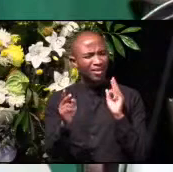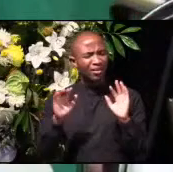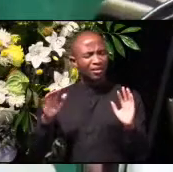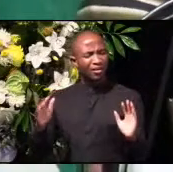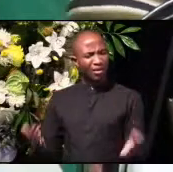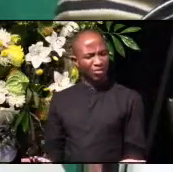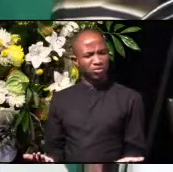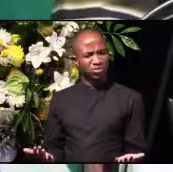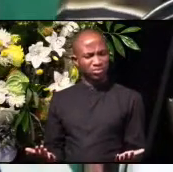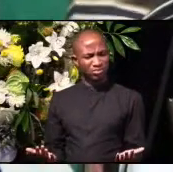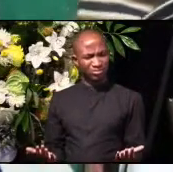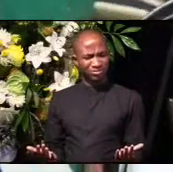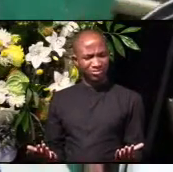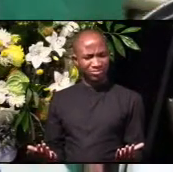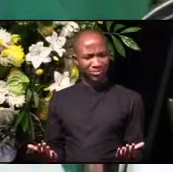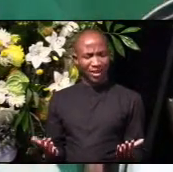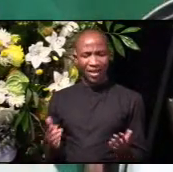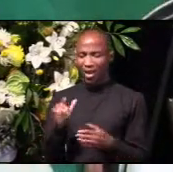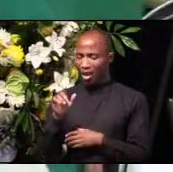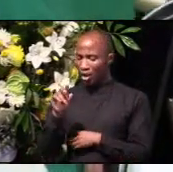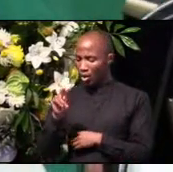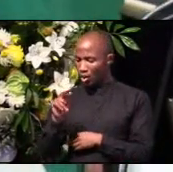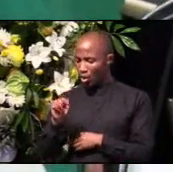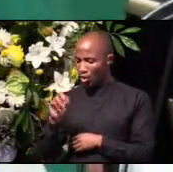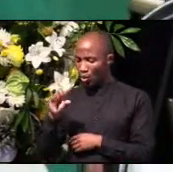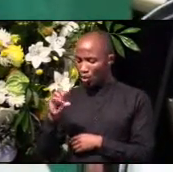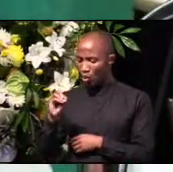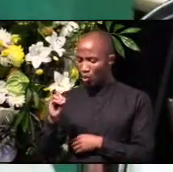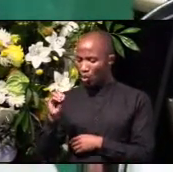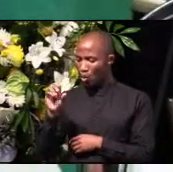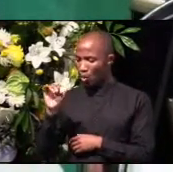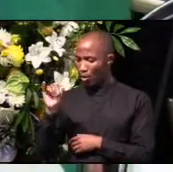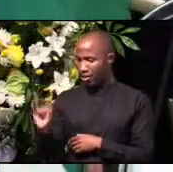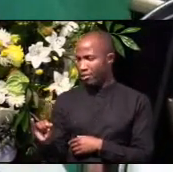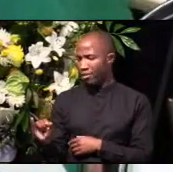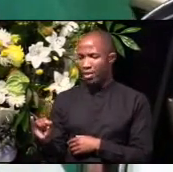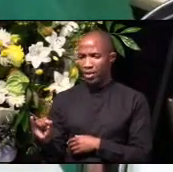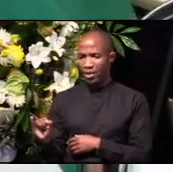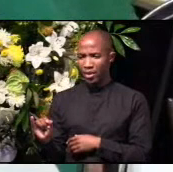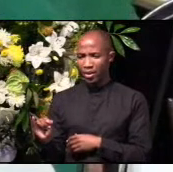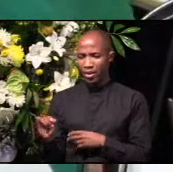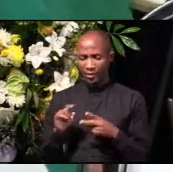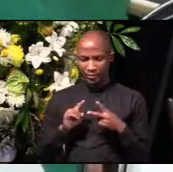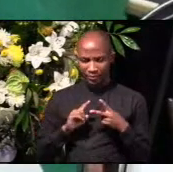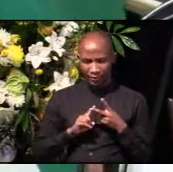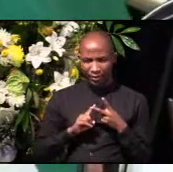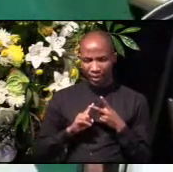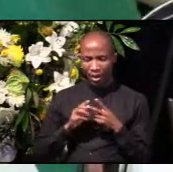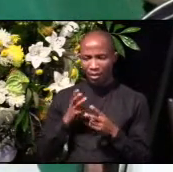what makes the Lillian voice mandelas